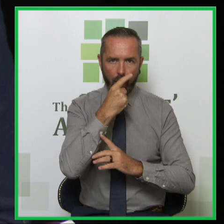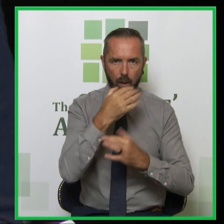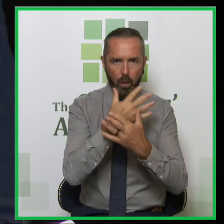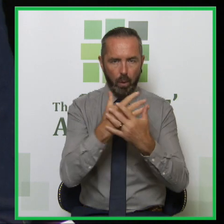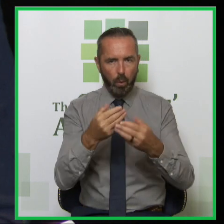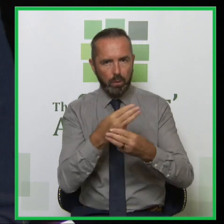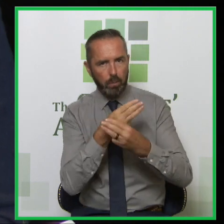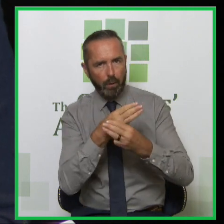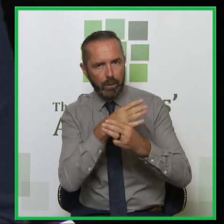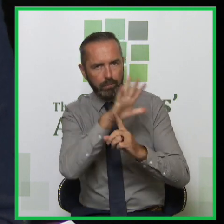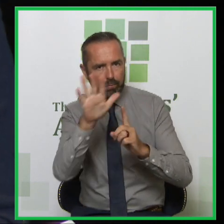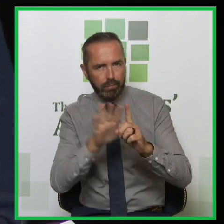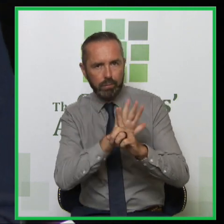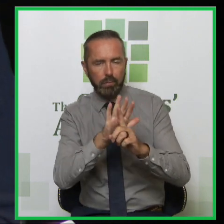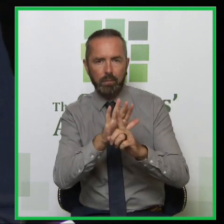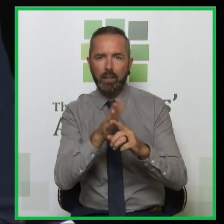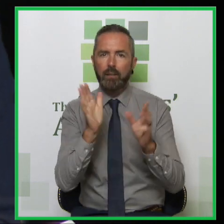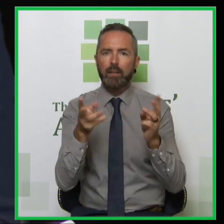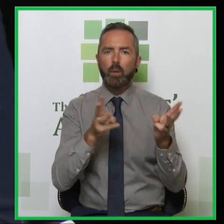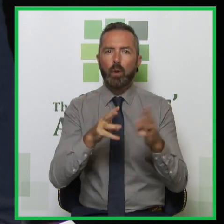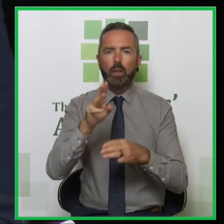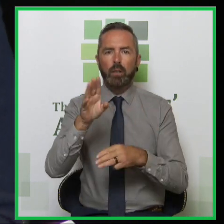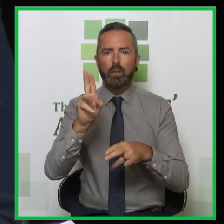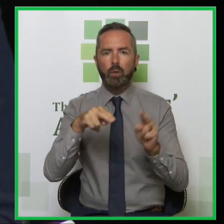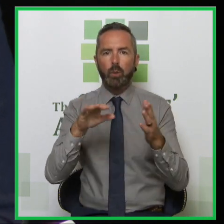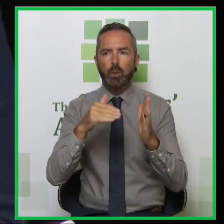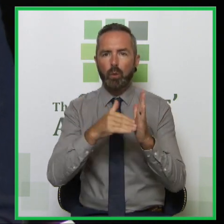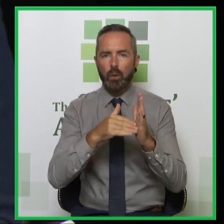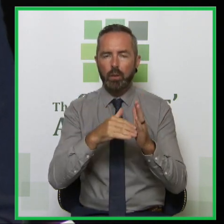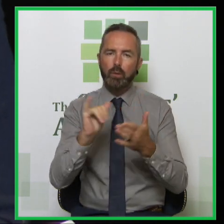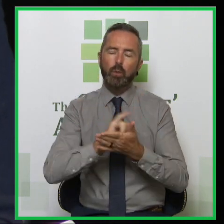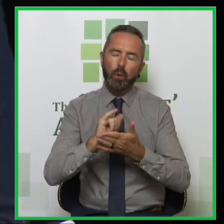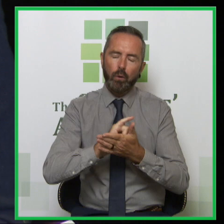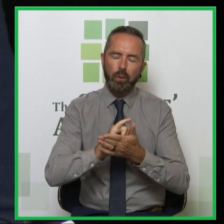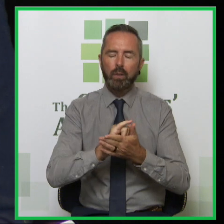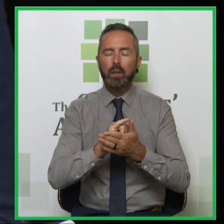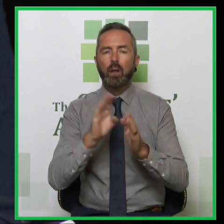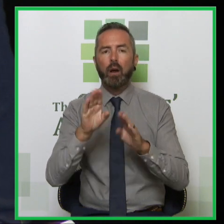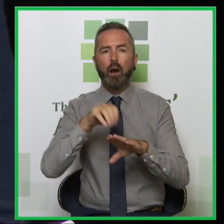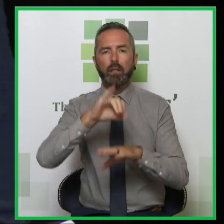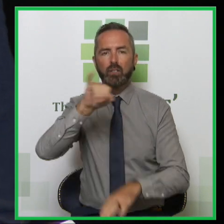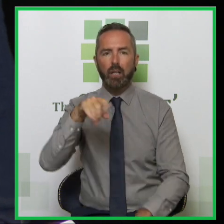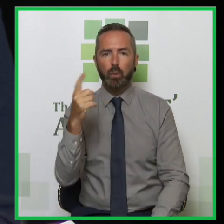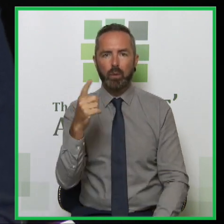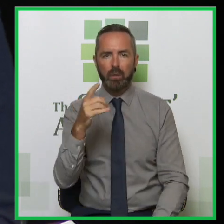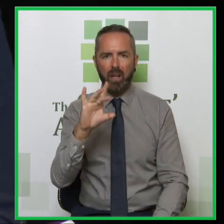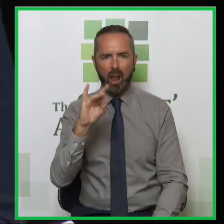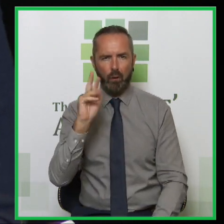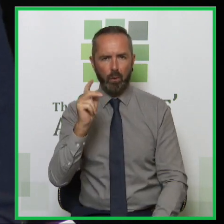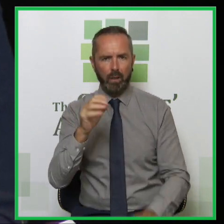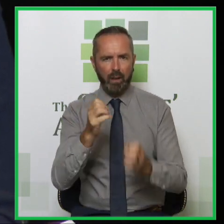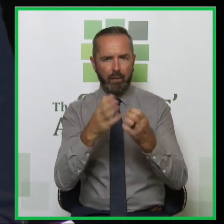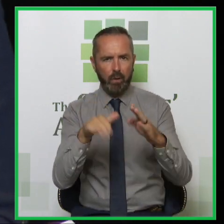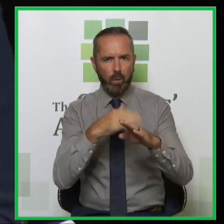poverty. I had worked in New York while on a J1, where heroin addiction was rife.